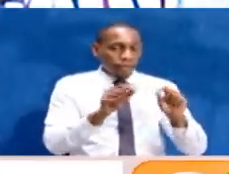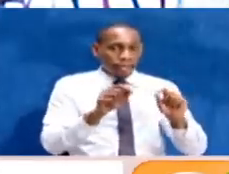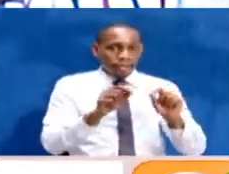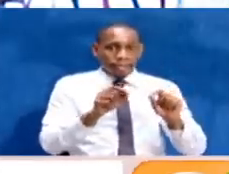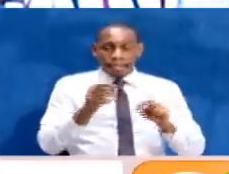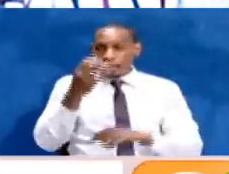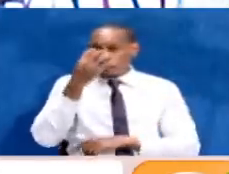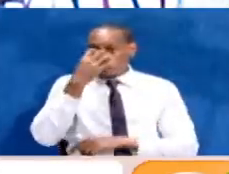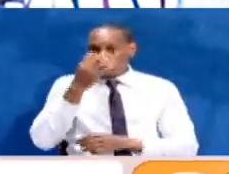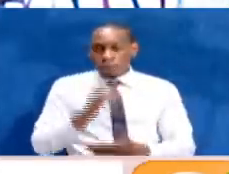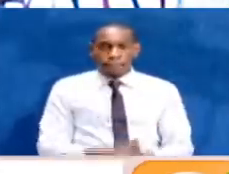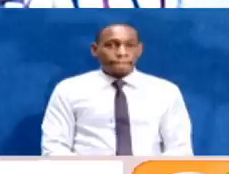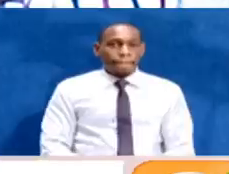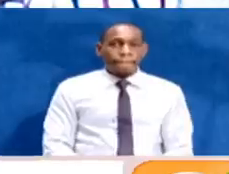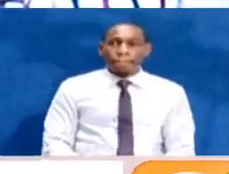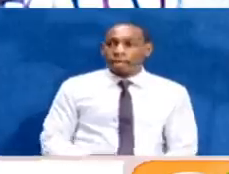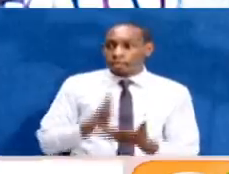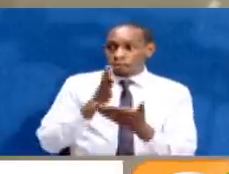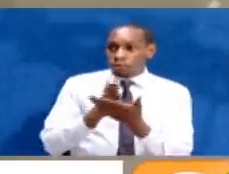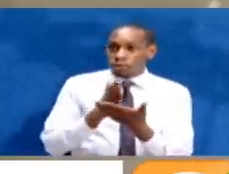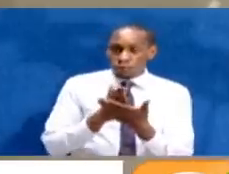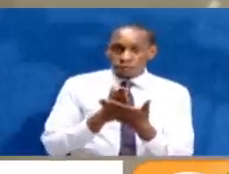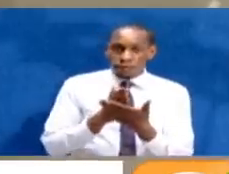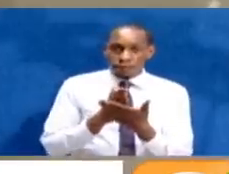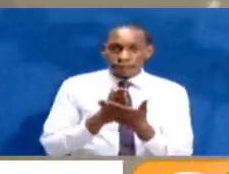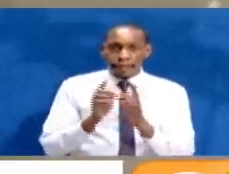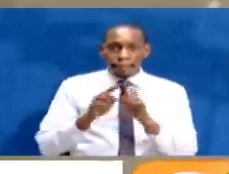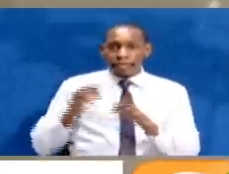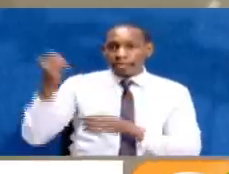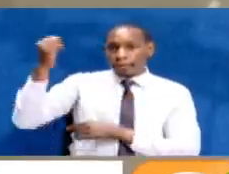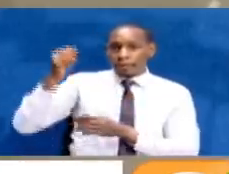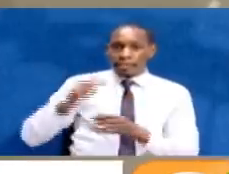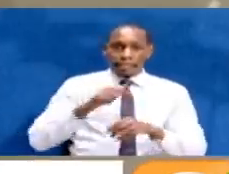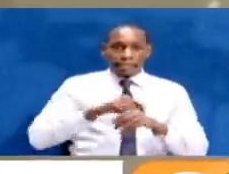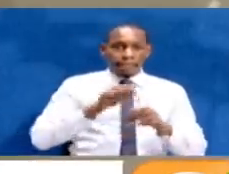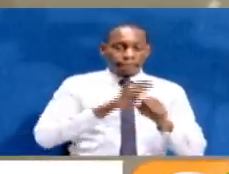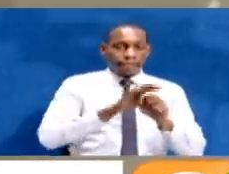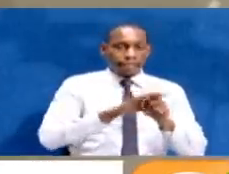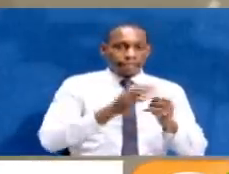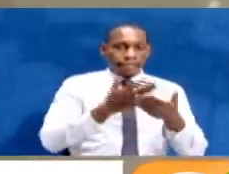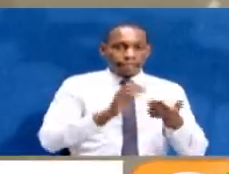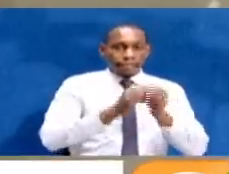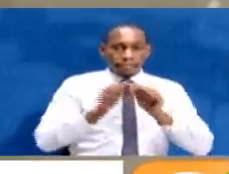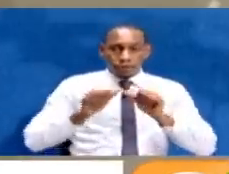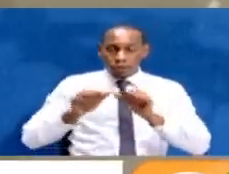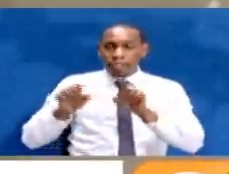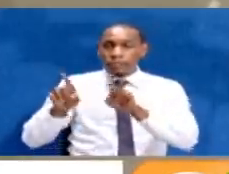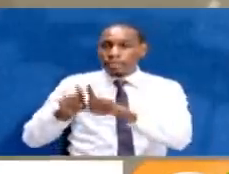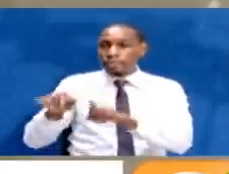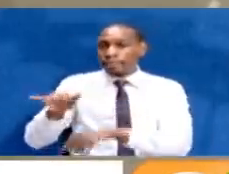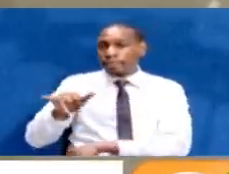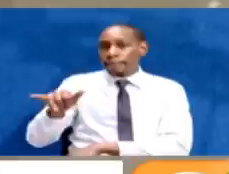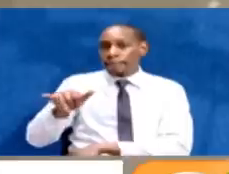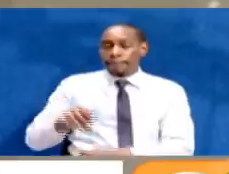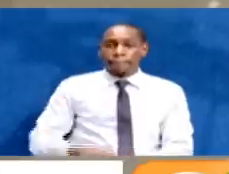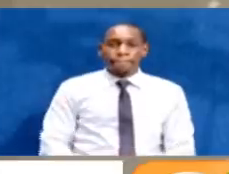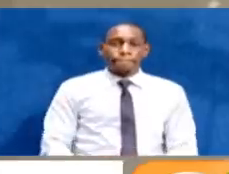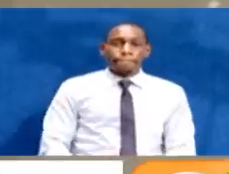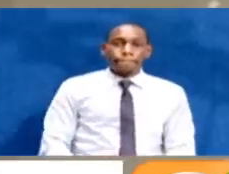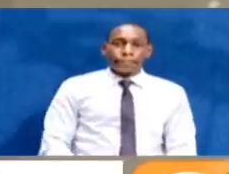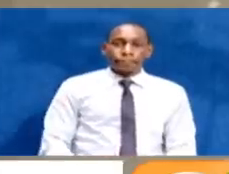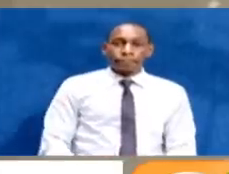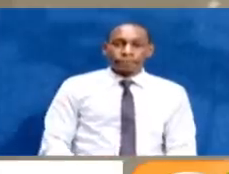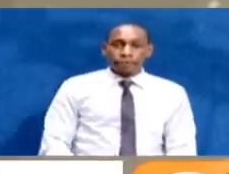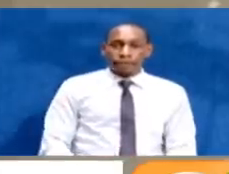the DP. Absolutely. And unfortunately, in politics, the more things change, the more they remain the same. And